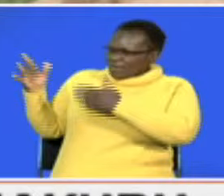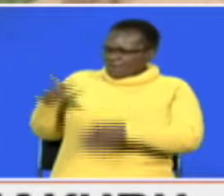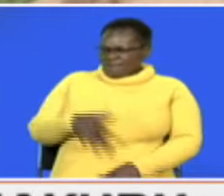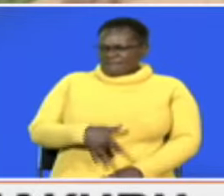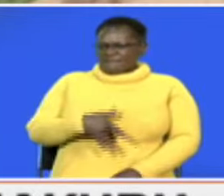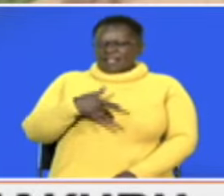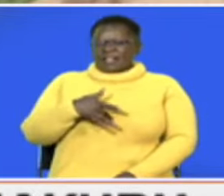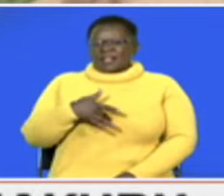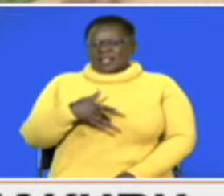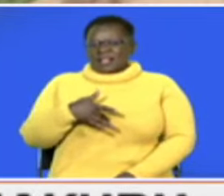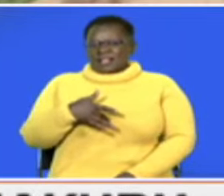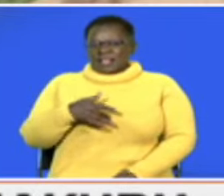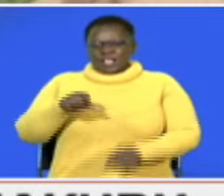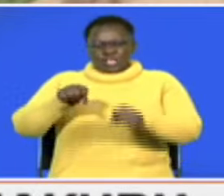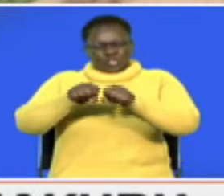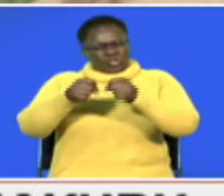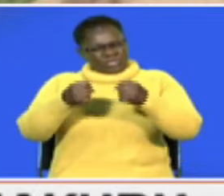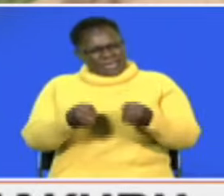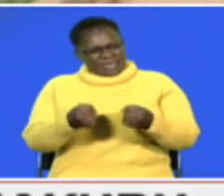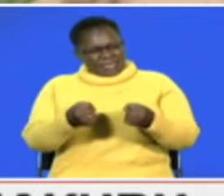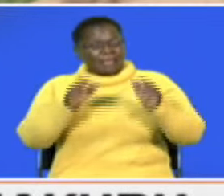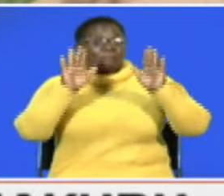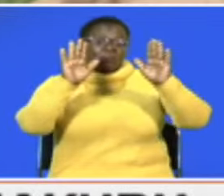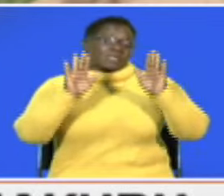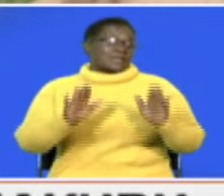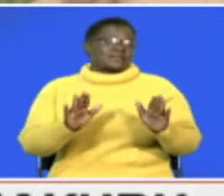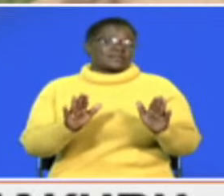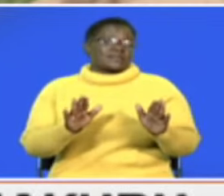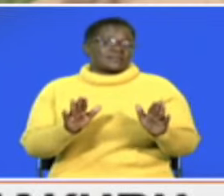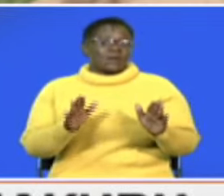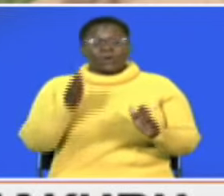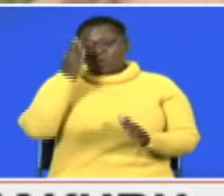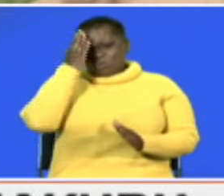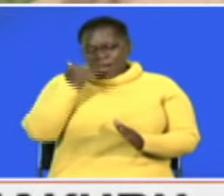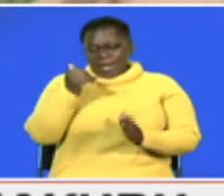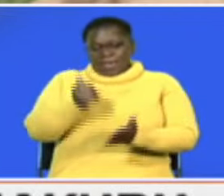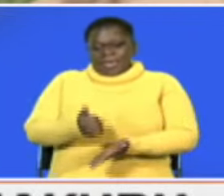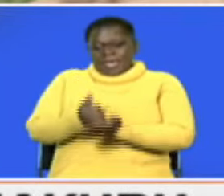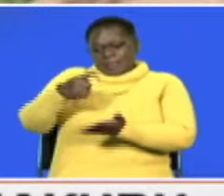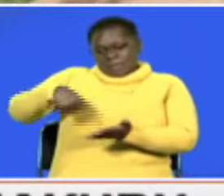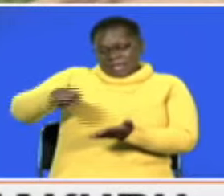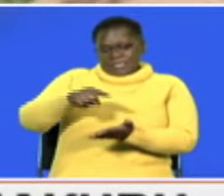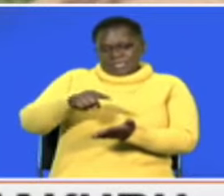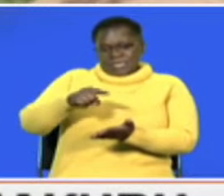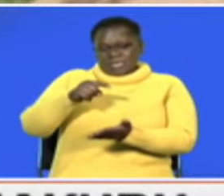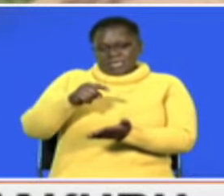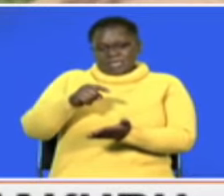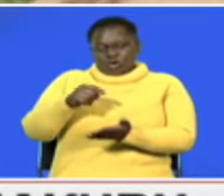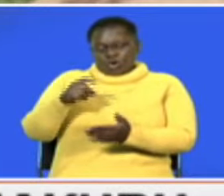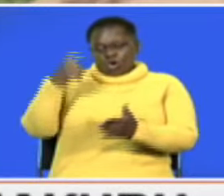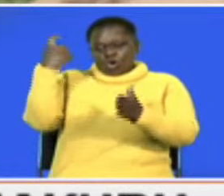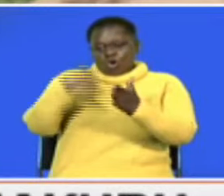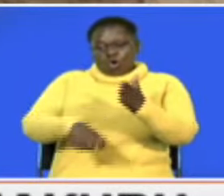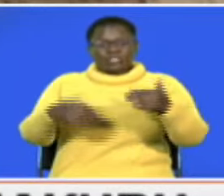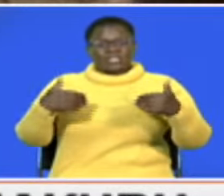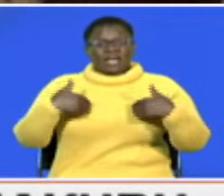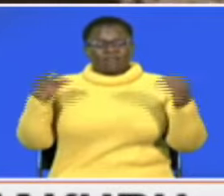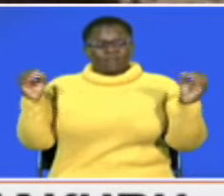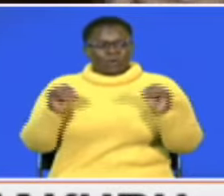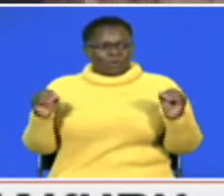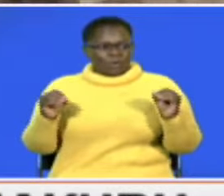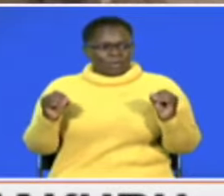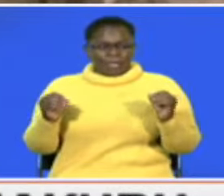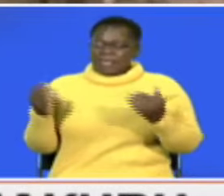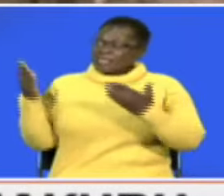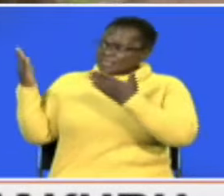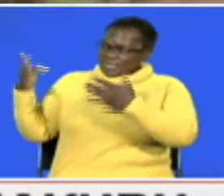is socially important to us because it is helping us and we are not incurring any cost as government, because